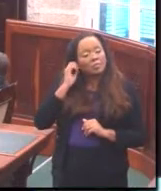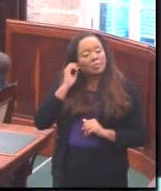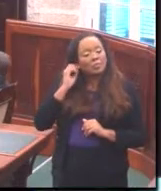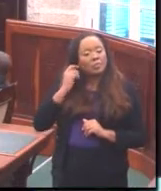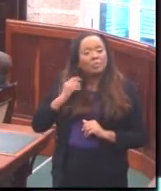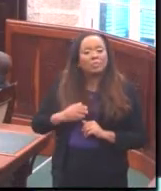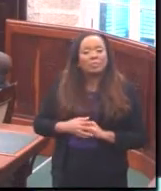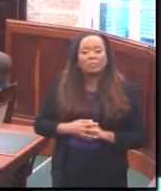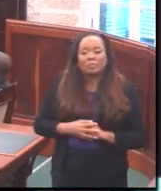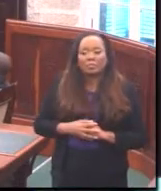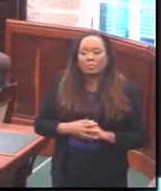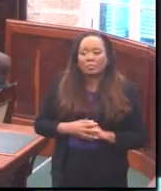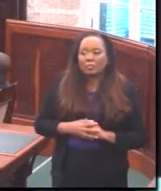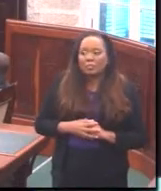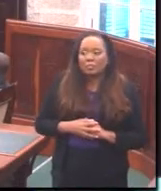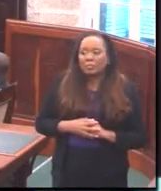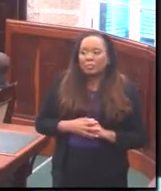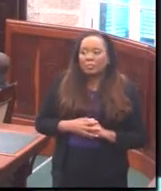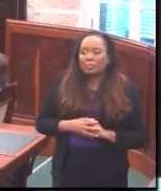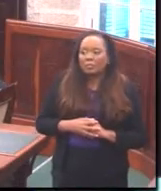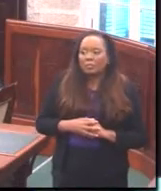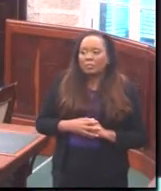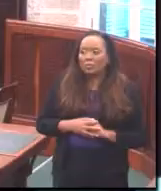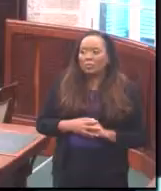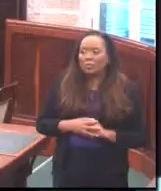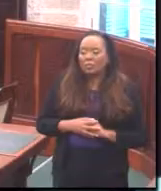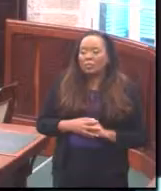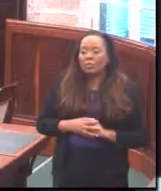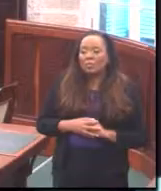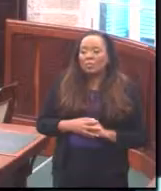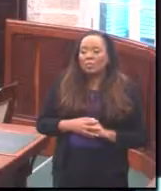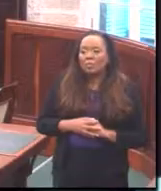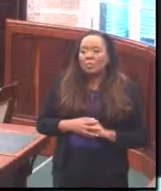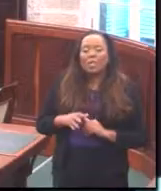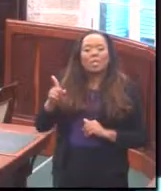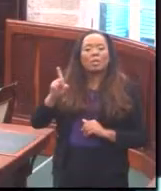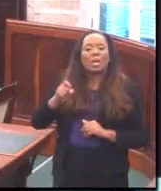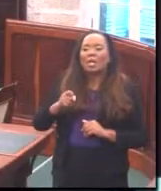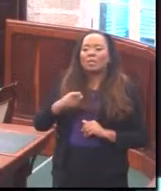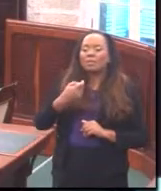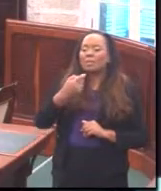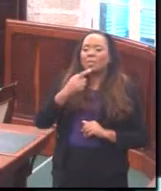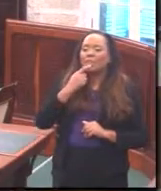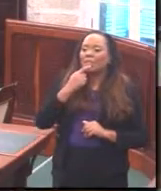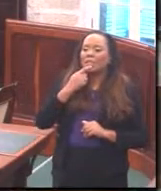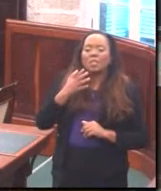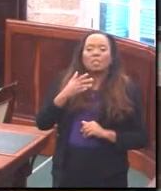Please have that. I remember, withdraw that statement, I remember. I withdraw it, sir.